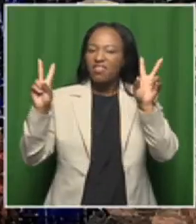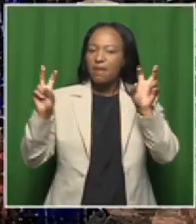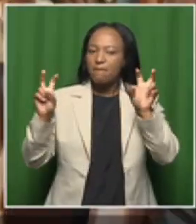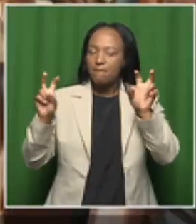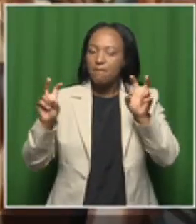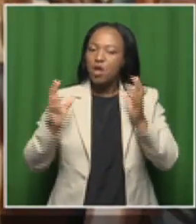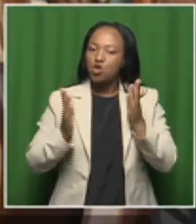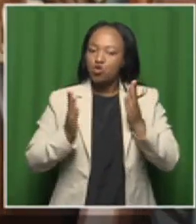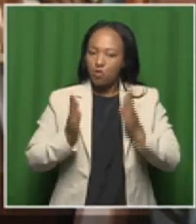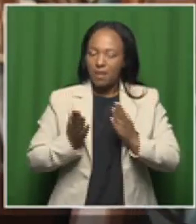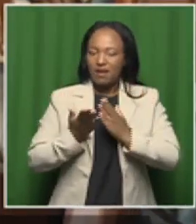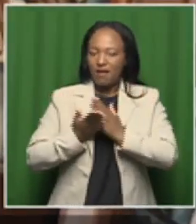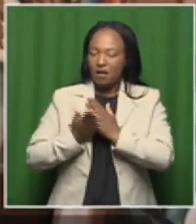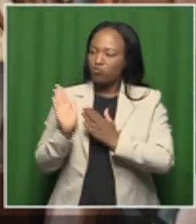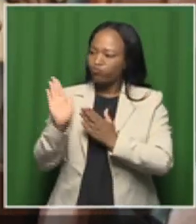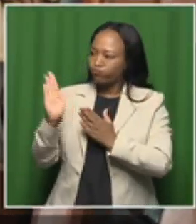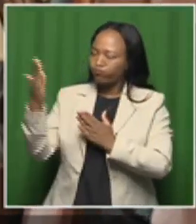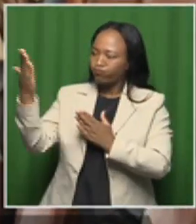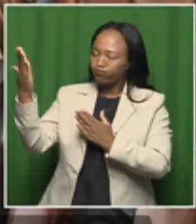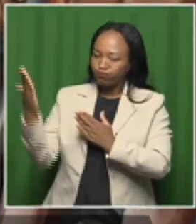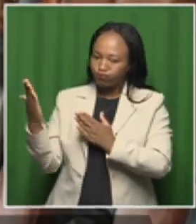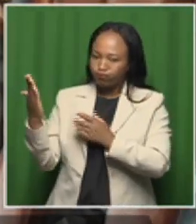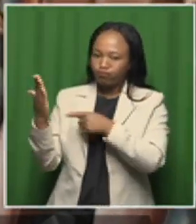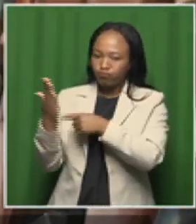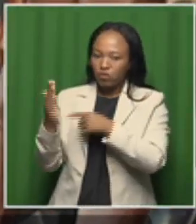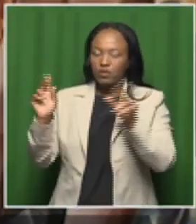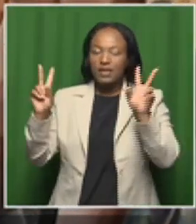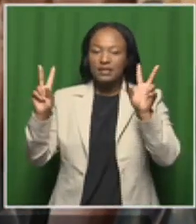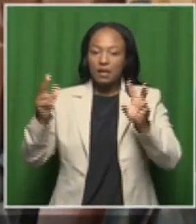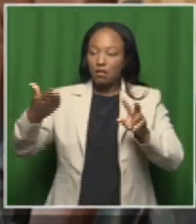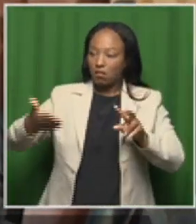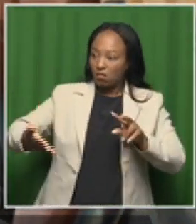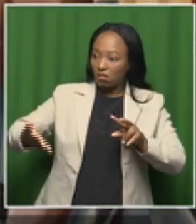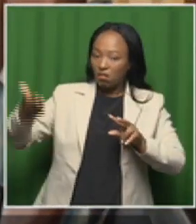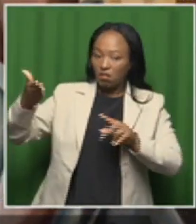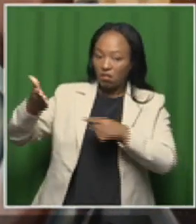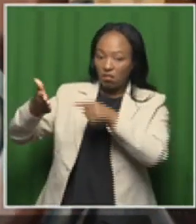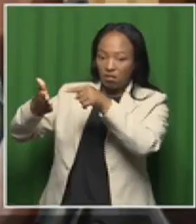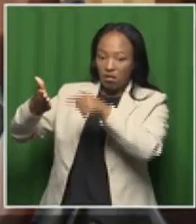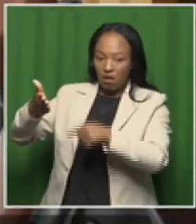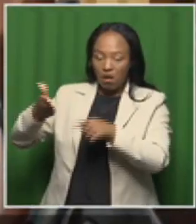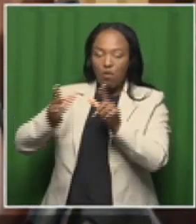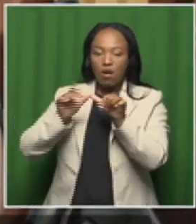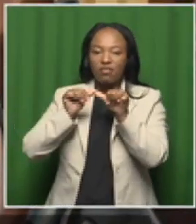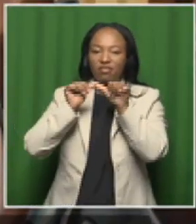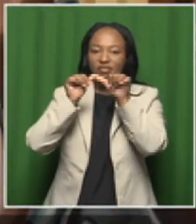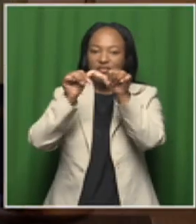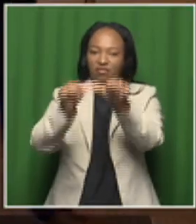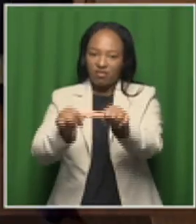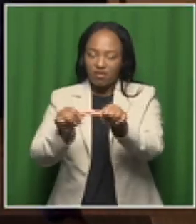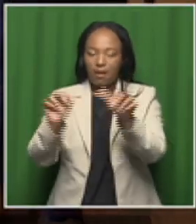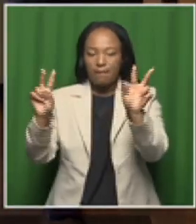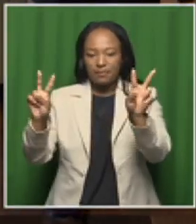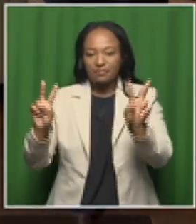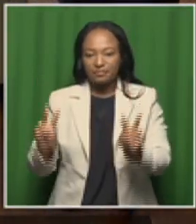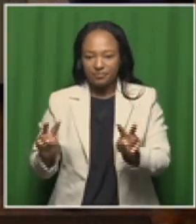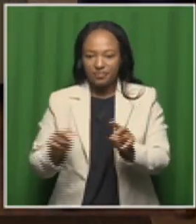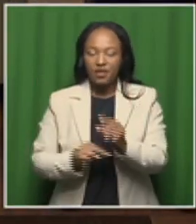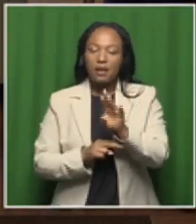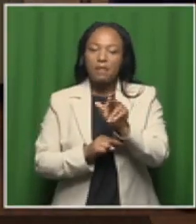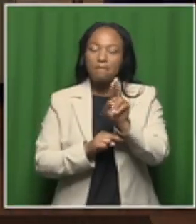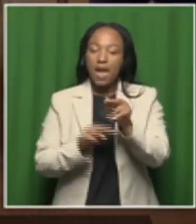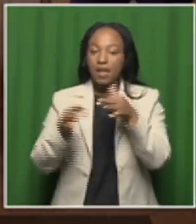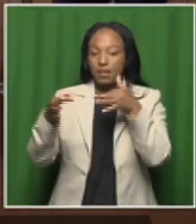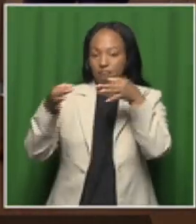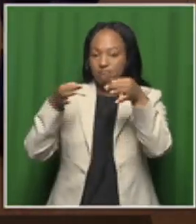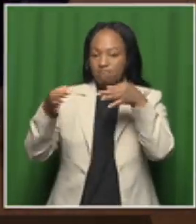human rights. Or this mural titled Mankind's Struggle for a Lasting Peace, as Ben explains